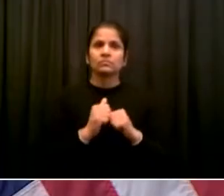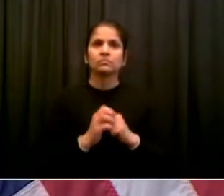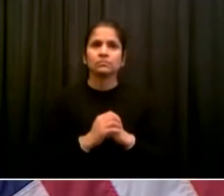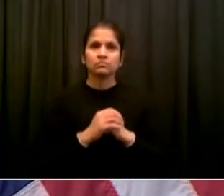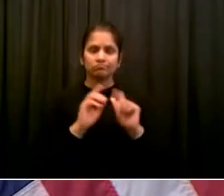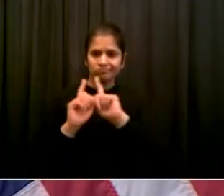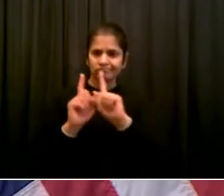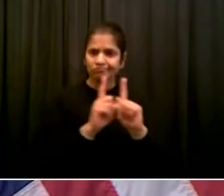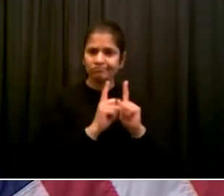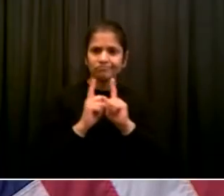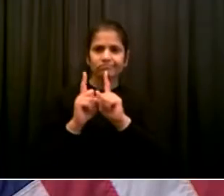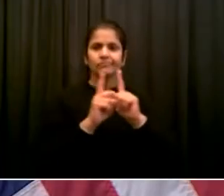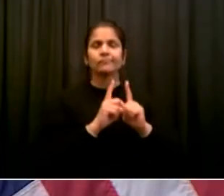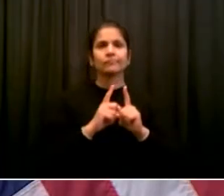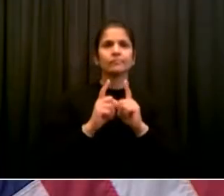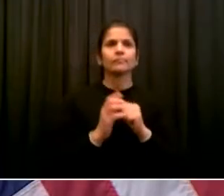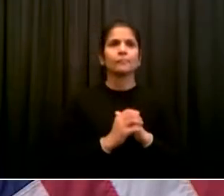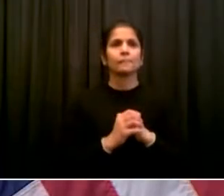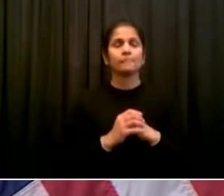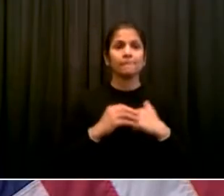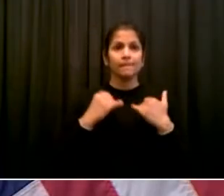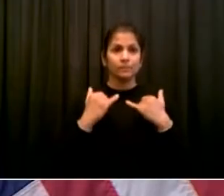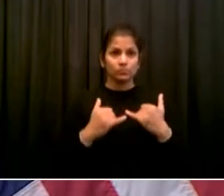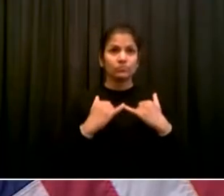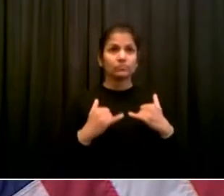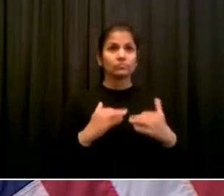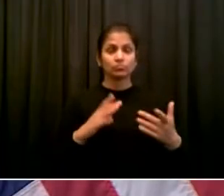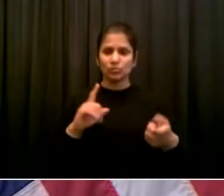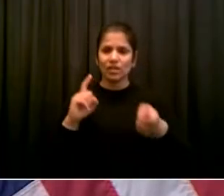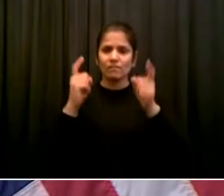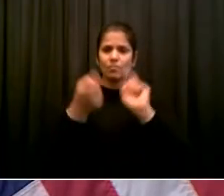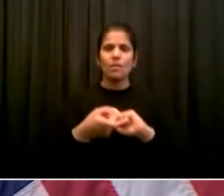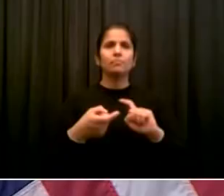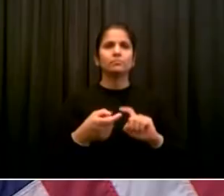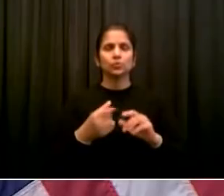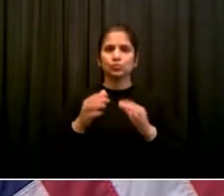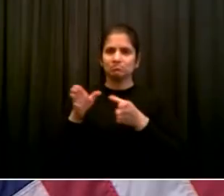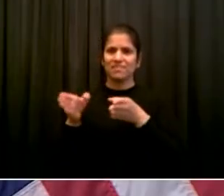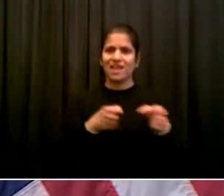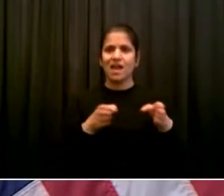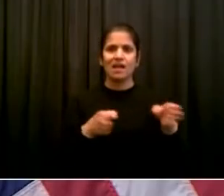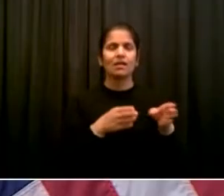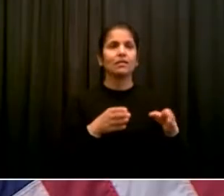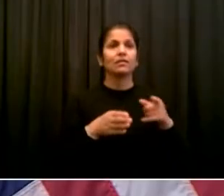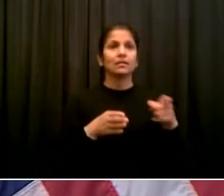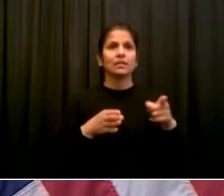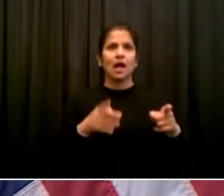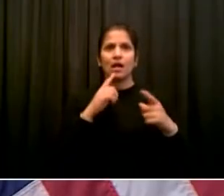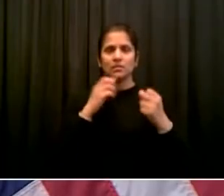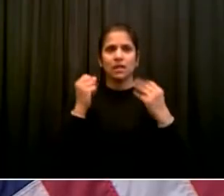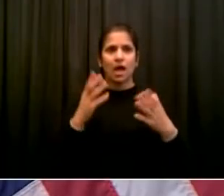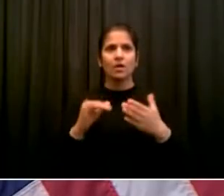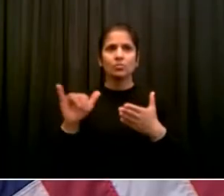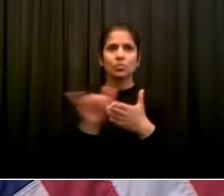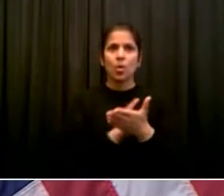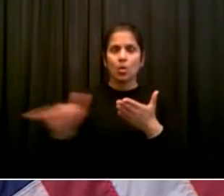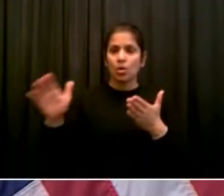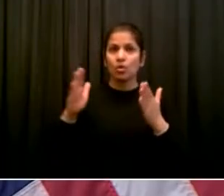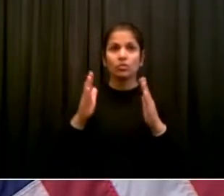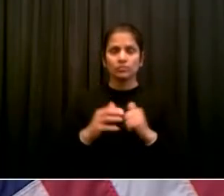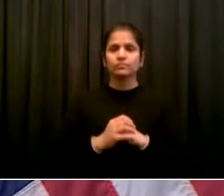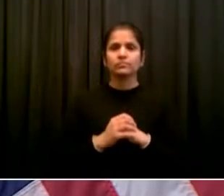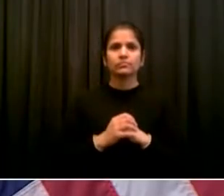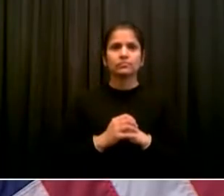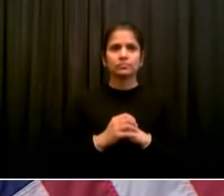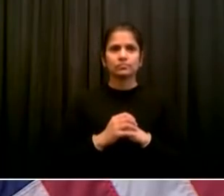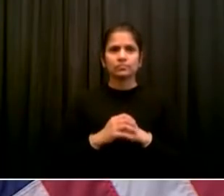is the fabric of this reform plan that you see now. We heard a lot from New Yorkers across New York City. We heard good, we